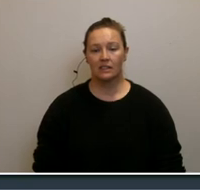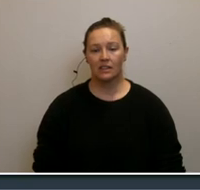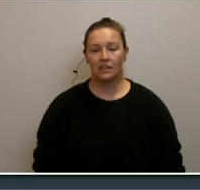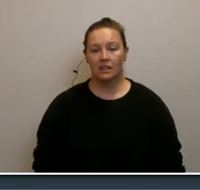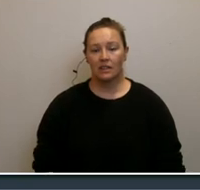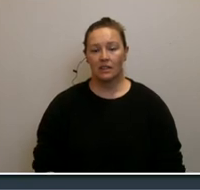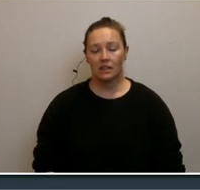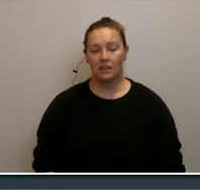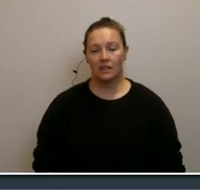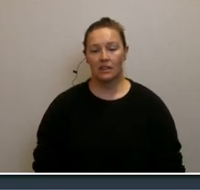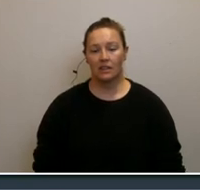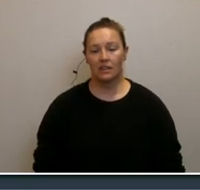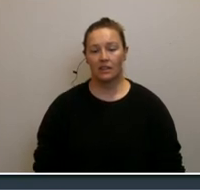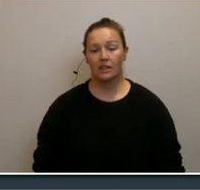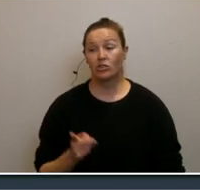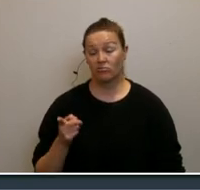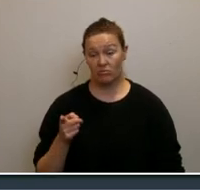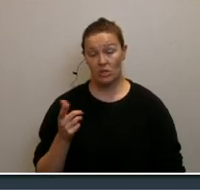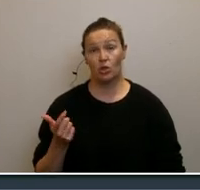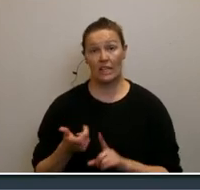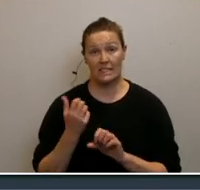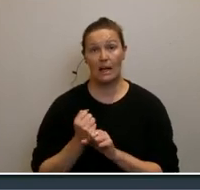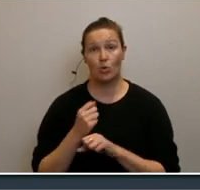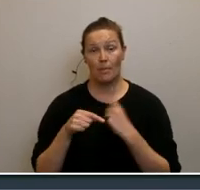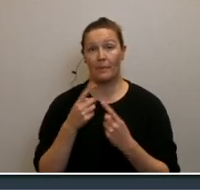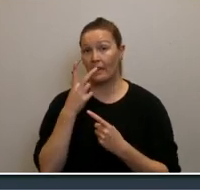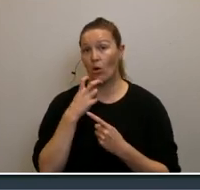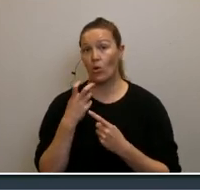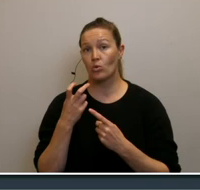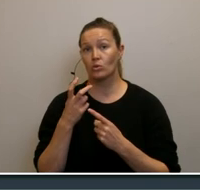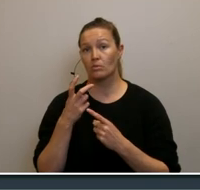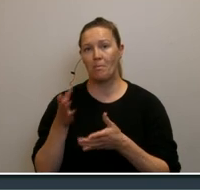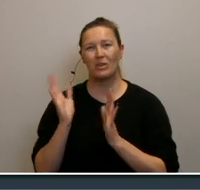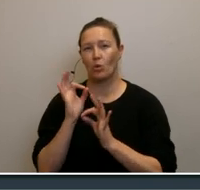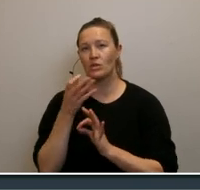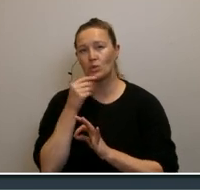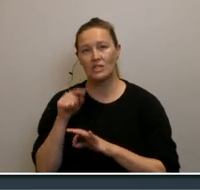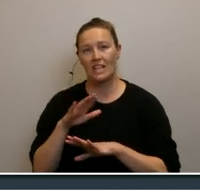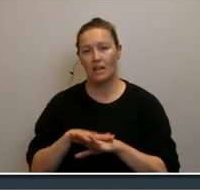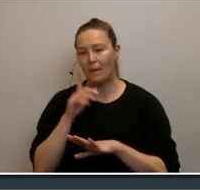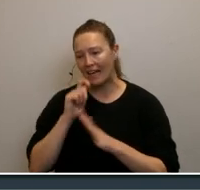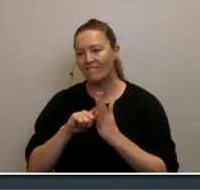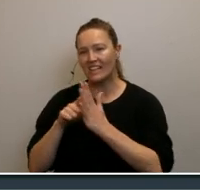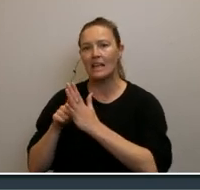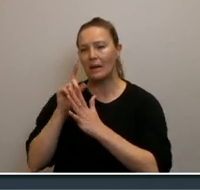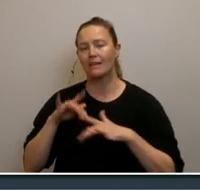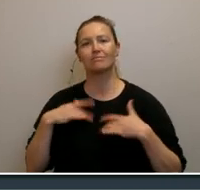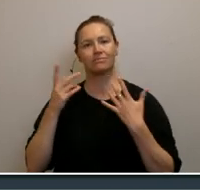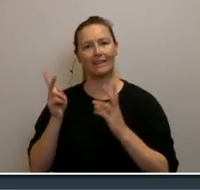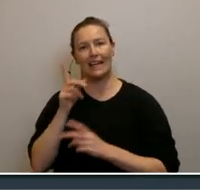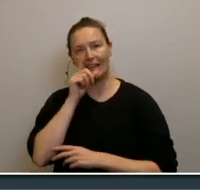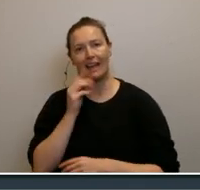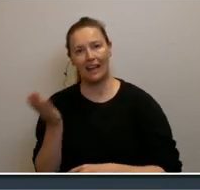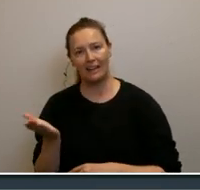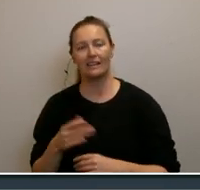example of how an old, unused building, as the Hastings Women's Rest was, can be brought back to life. Their